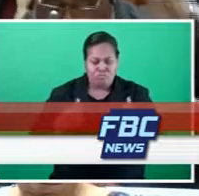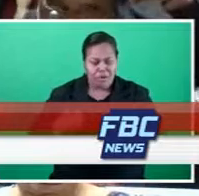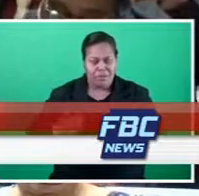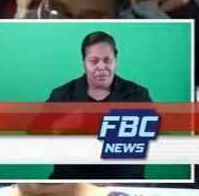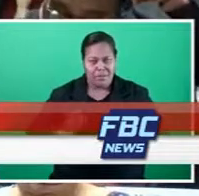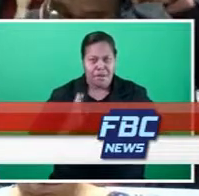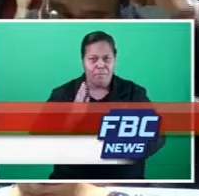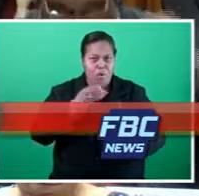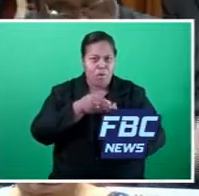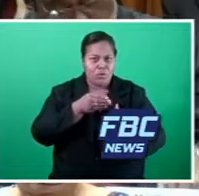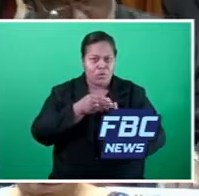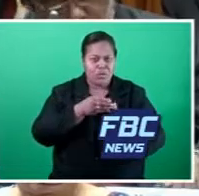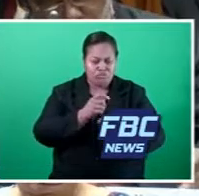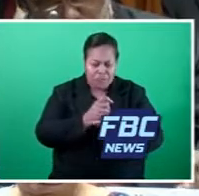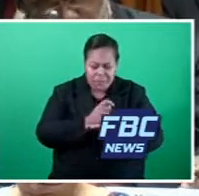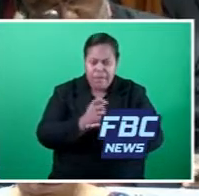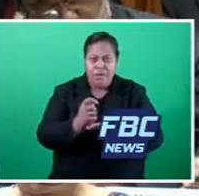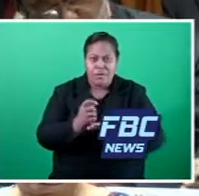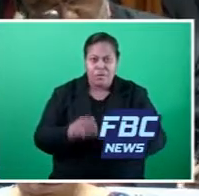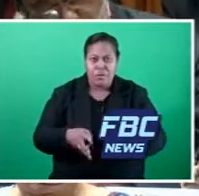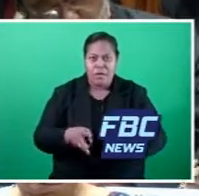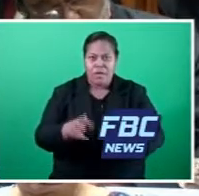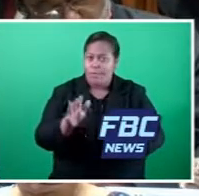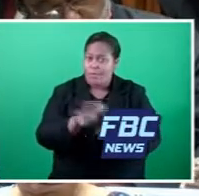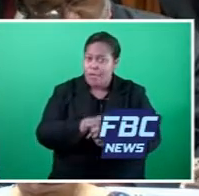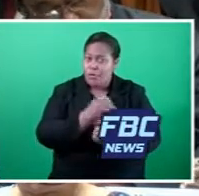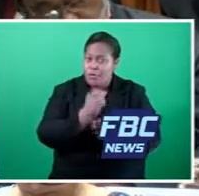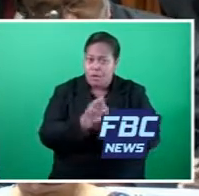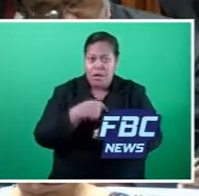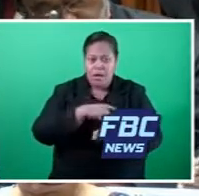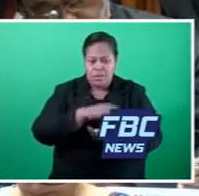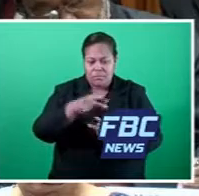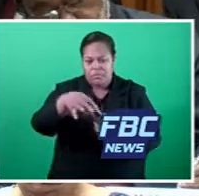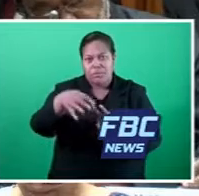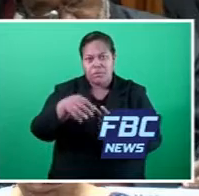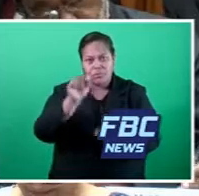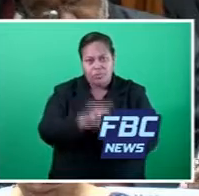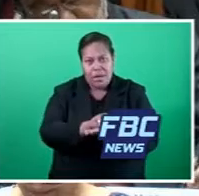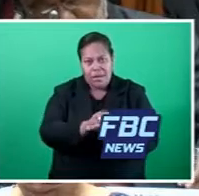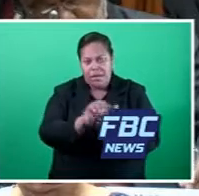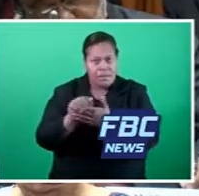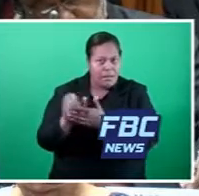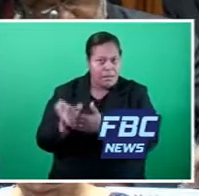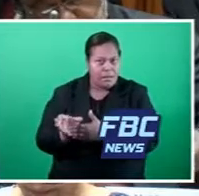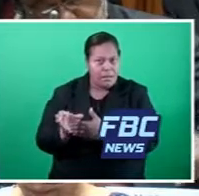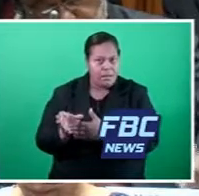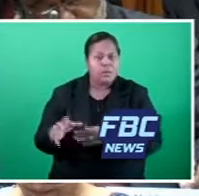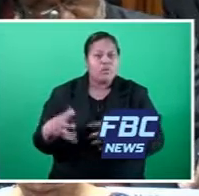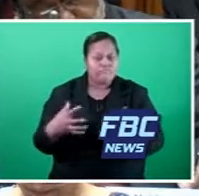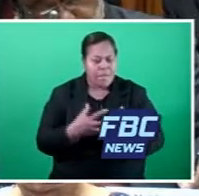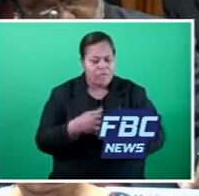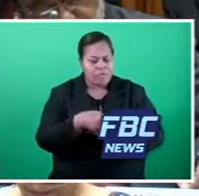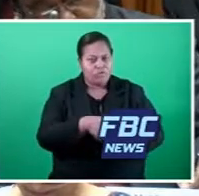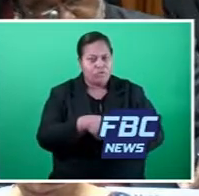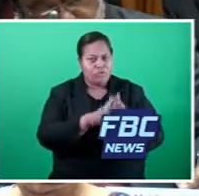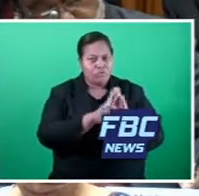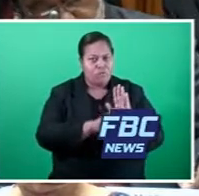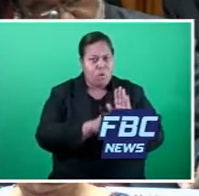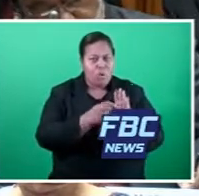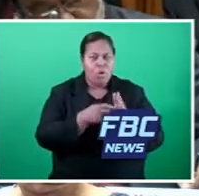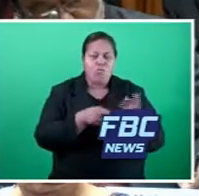weeks, or maybe within the next month. In China, there are no apparent signs of life returning to normal as people across